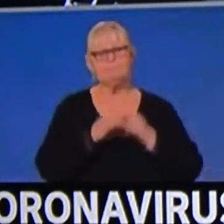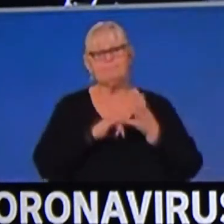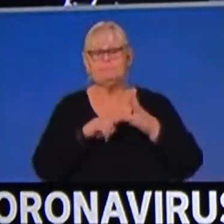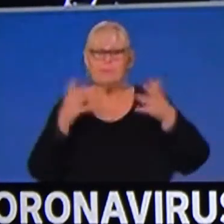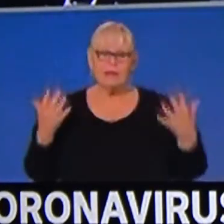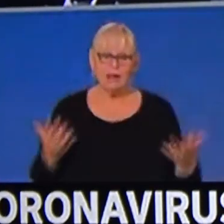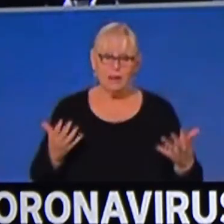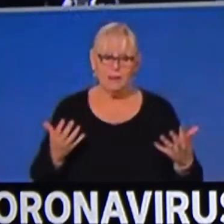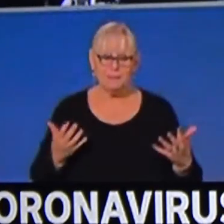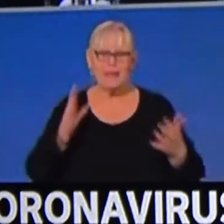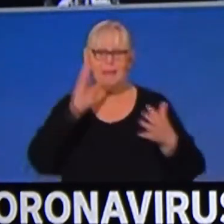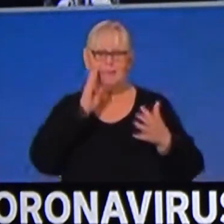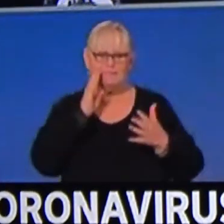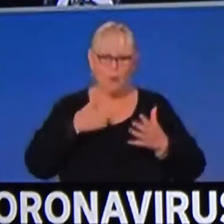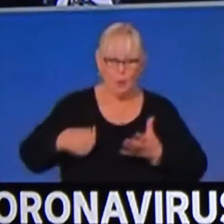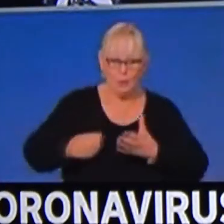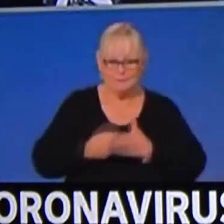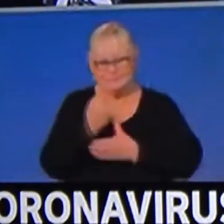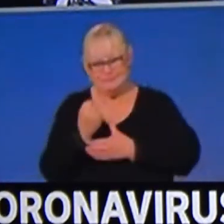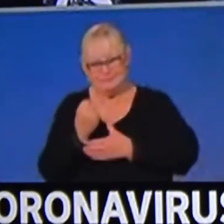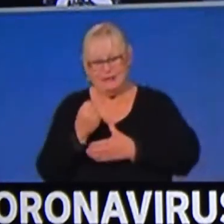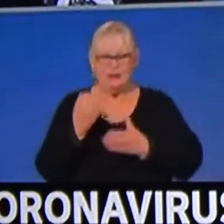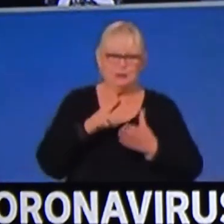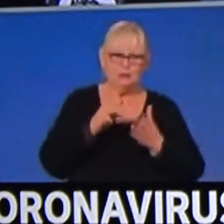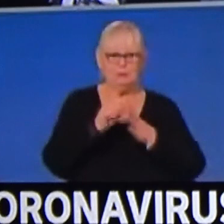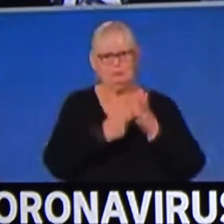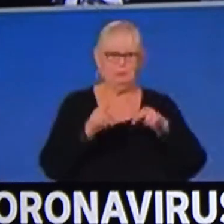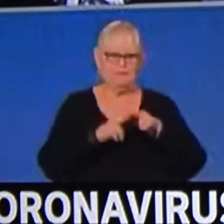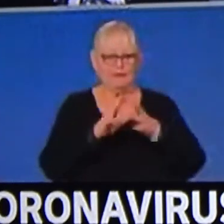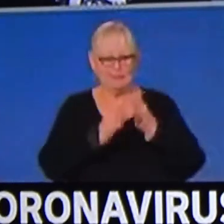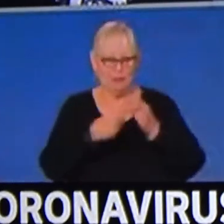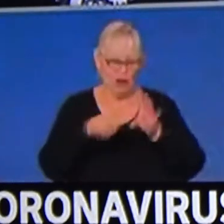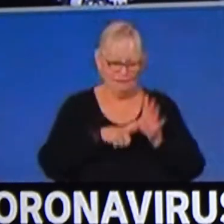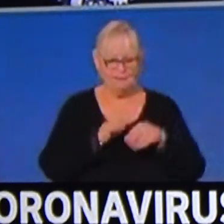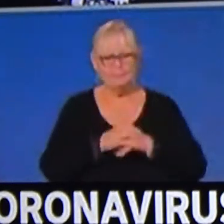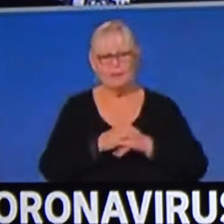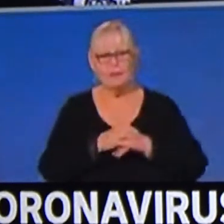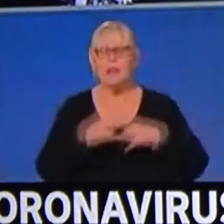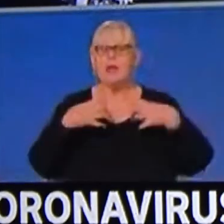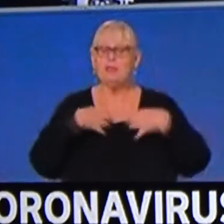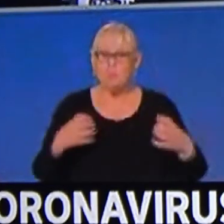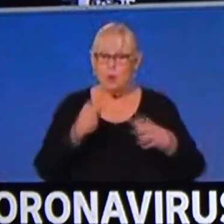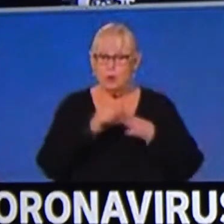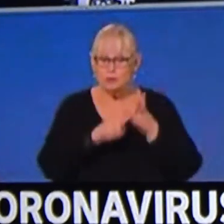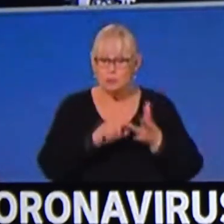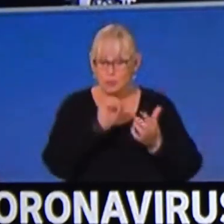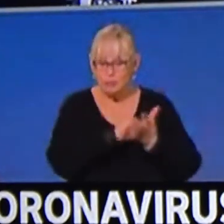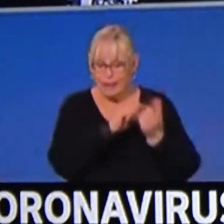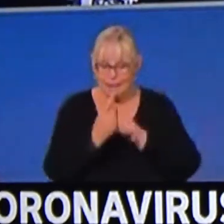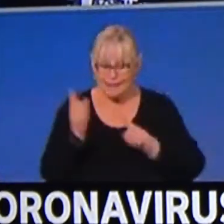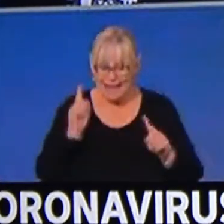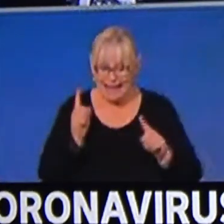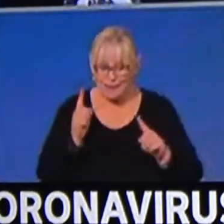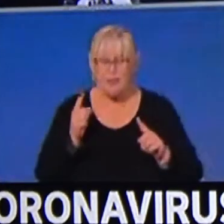So, just before I hand over to Professor Murphy, the more we do the right thing now,